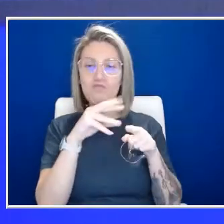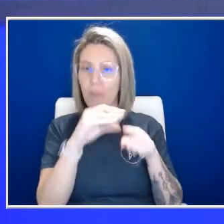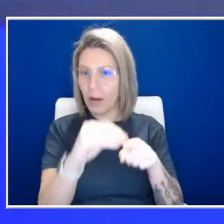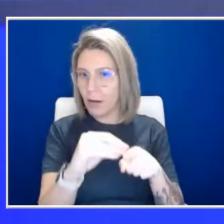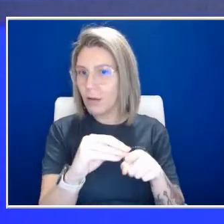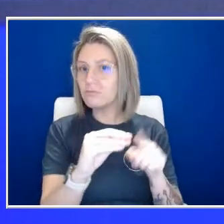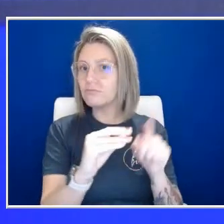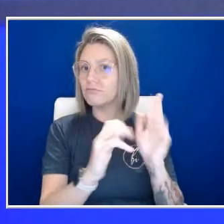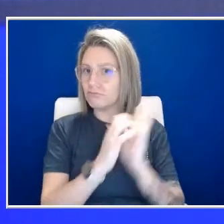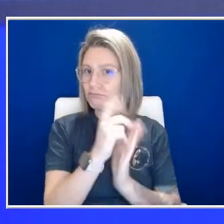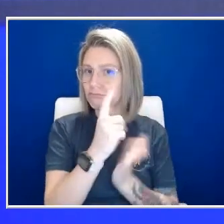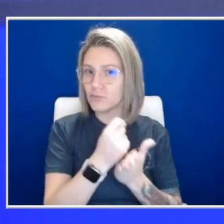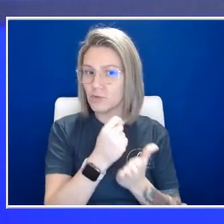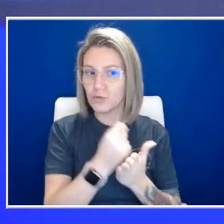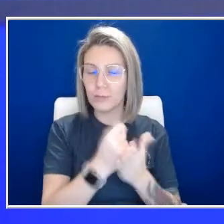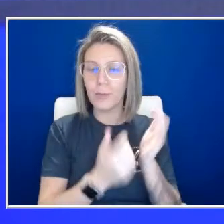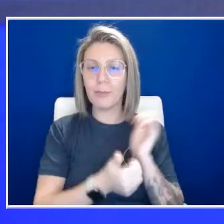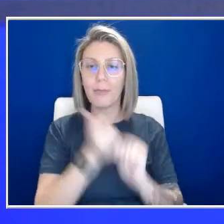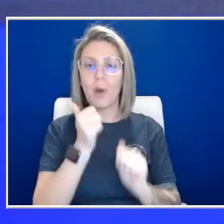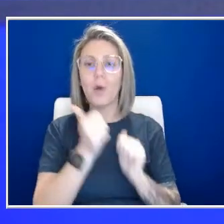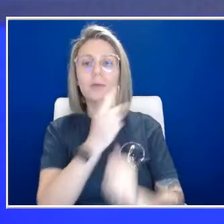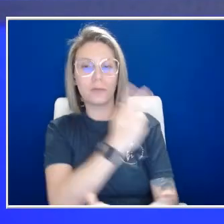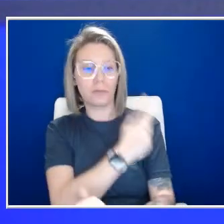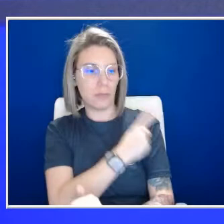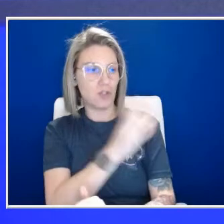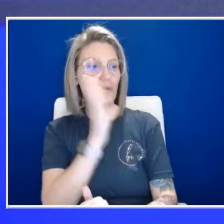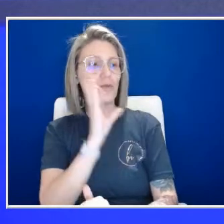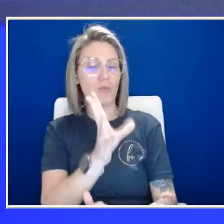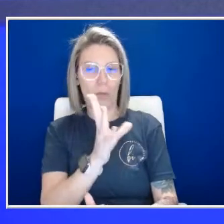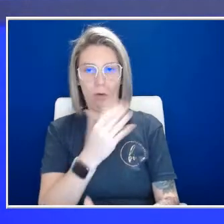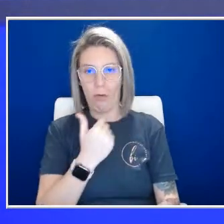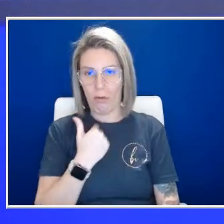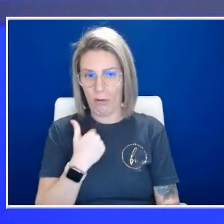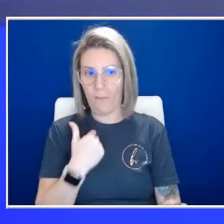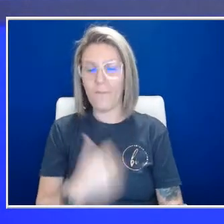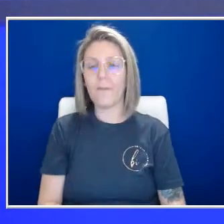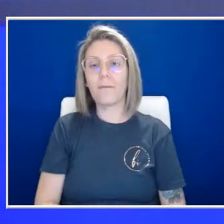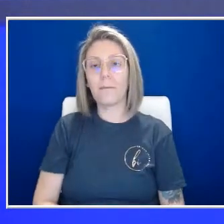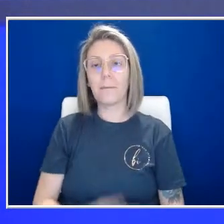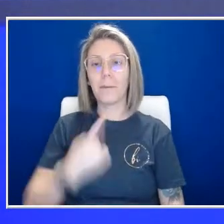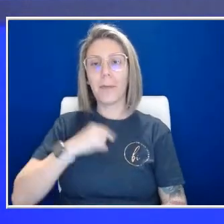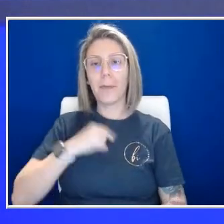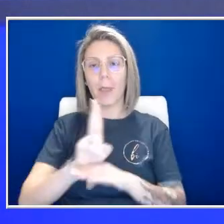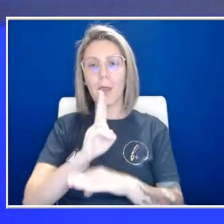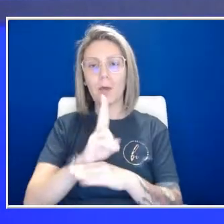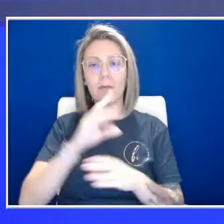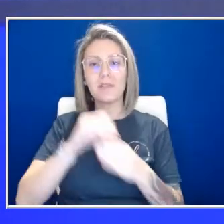most patients undergo. We use it in the mouth, especially